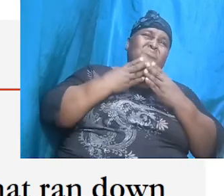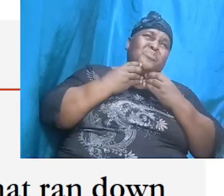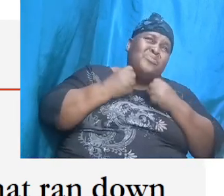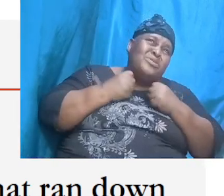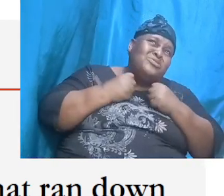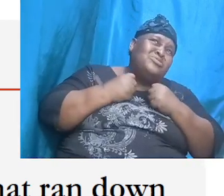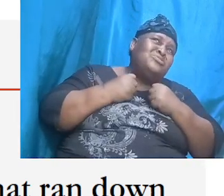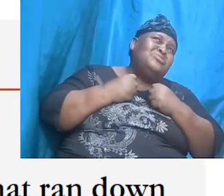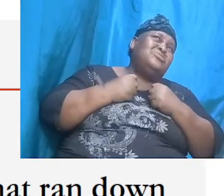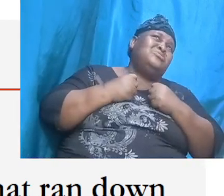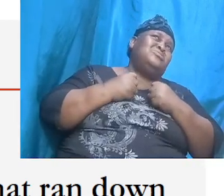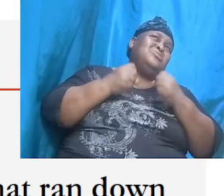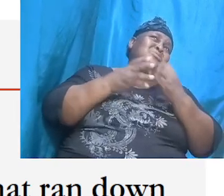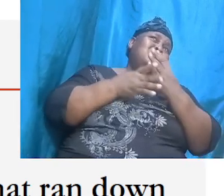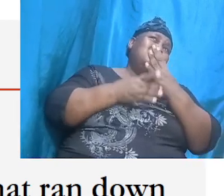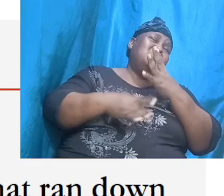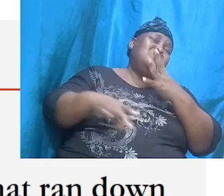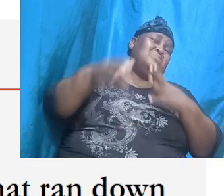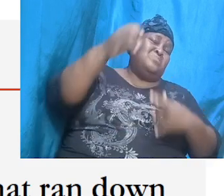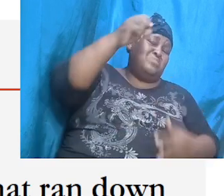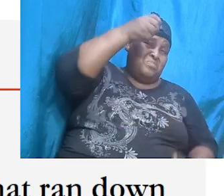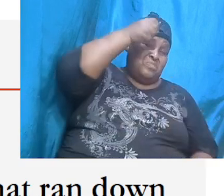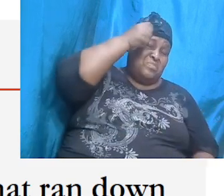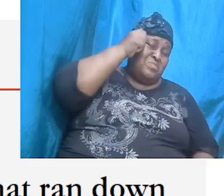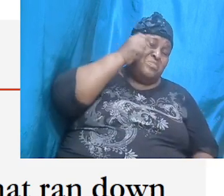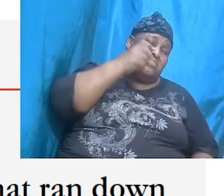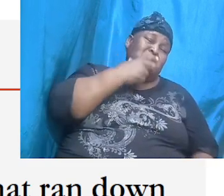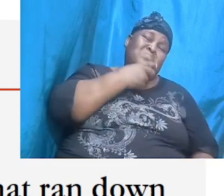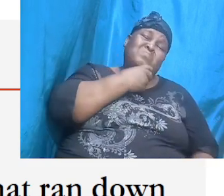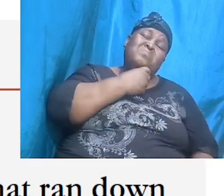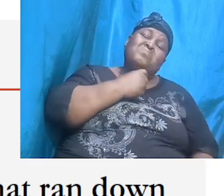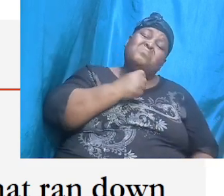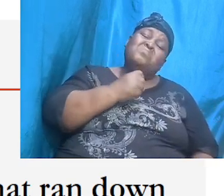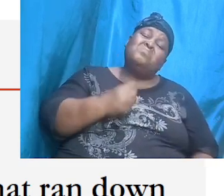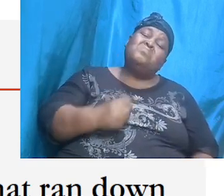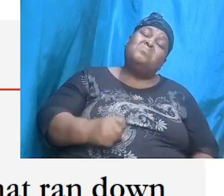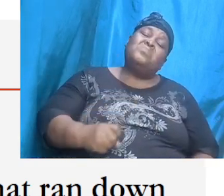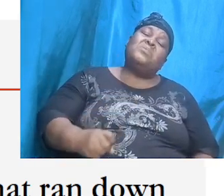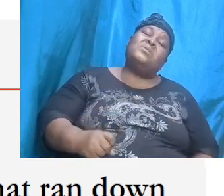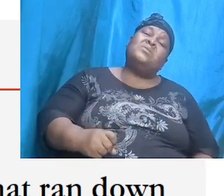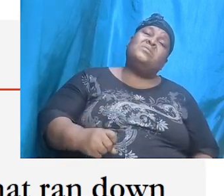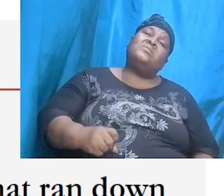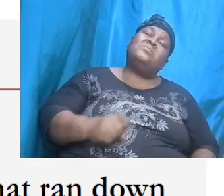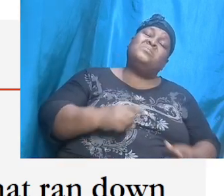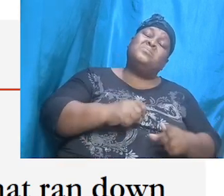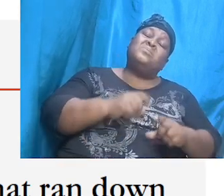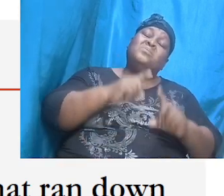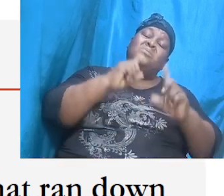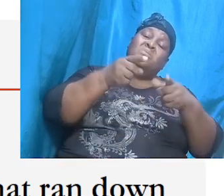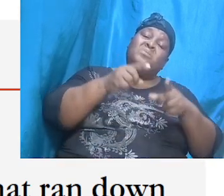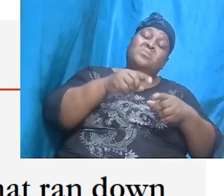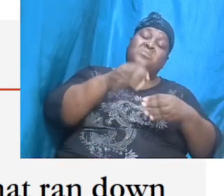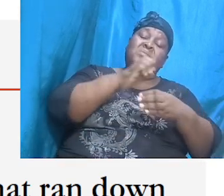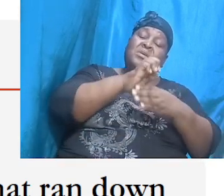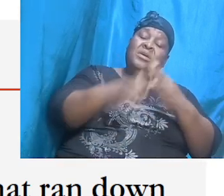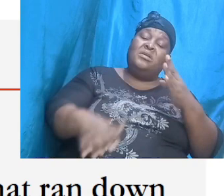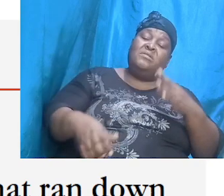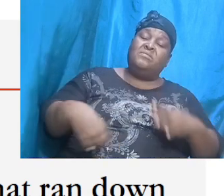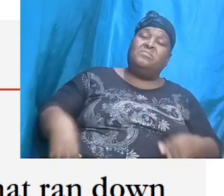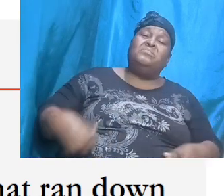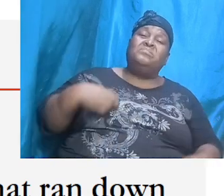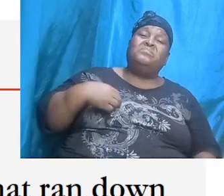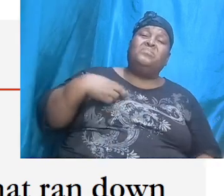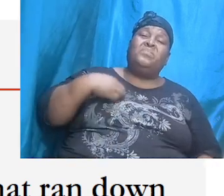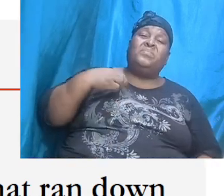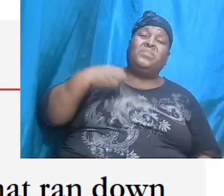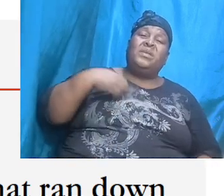that ran upon the beard, even Aaron's beard, and that went down to the skirts of his garment. That's number one. And number two, he described